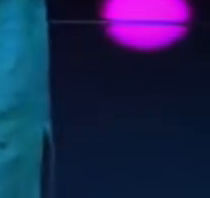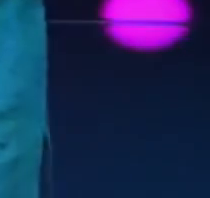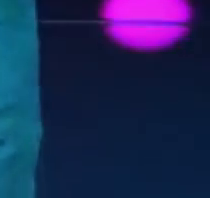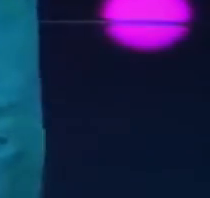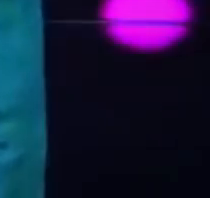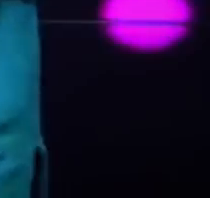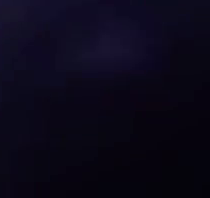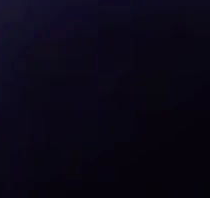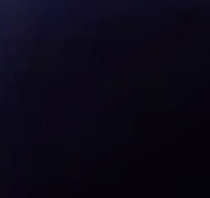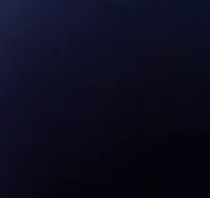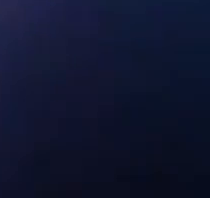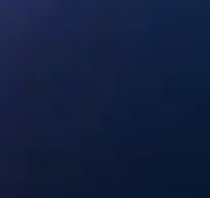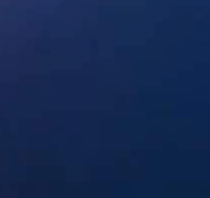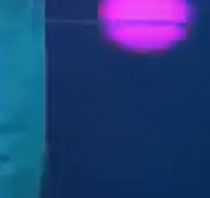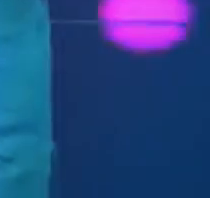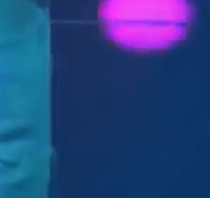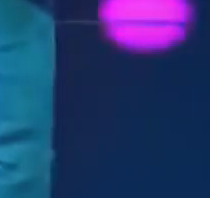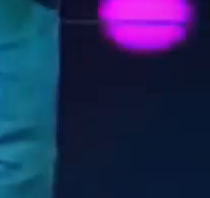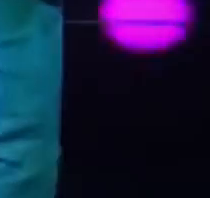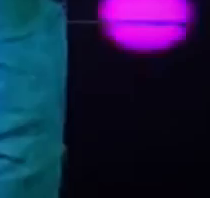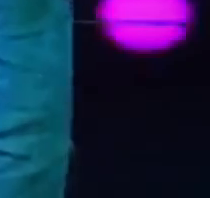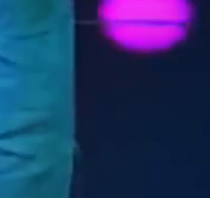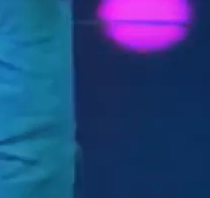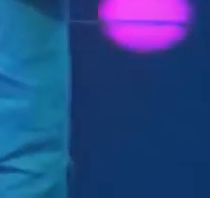will be free.